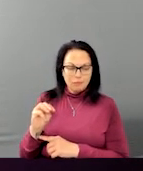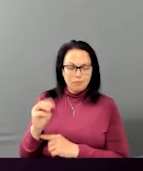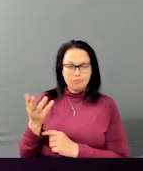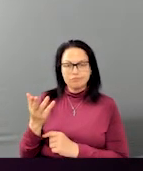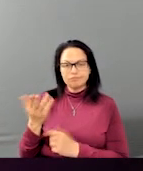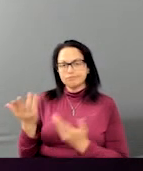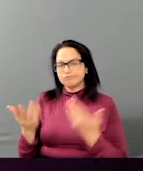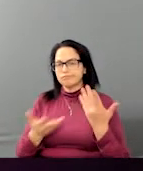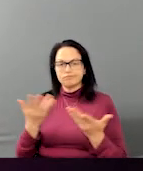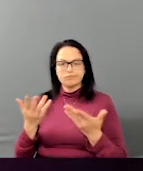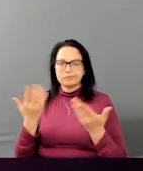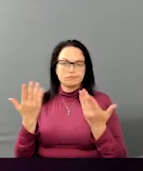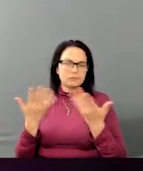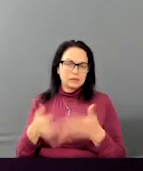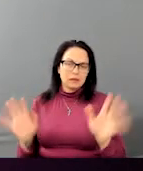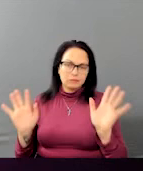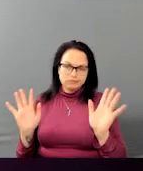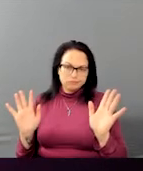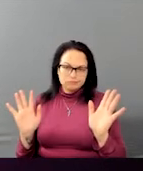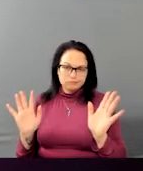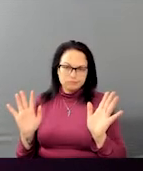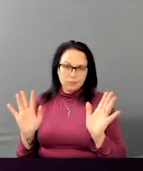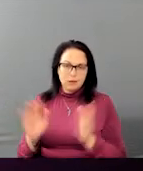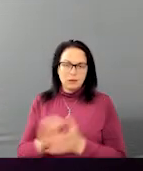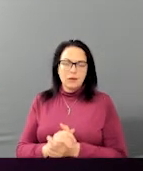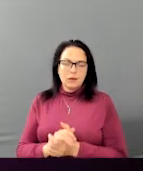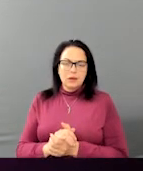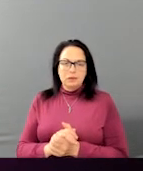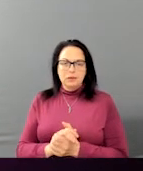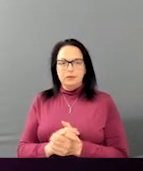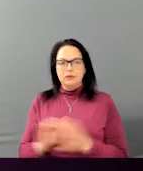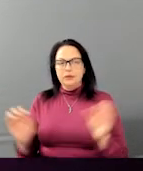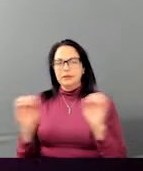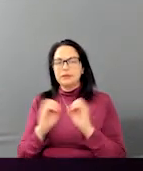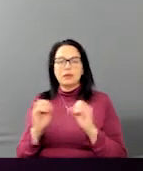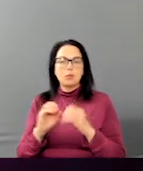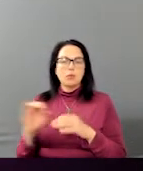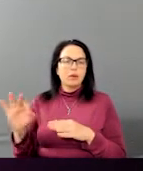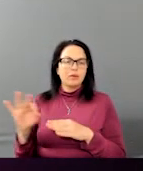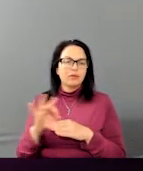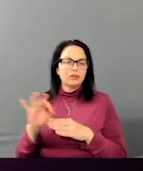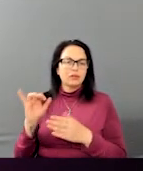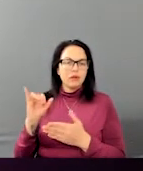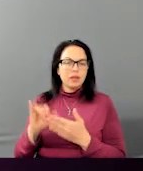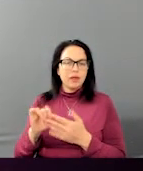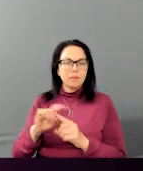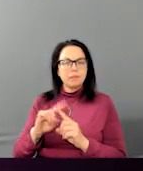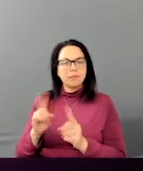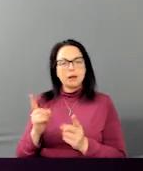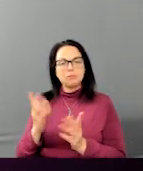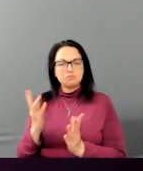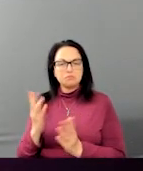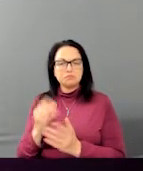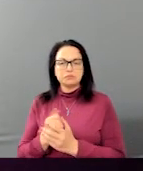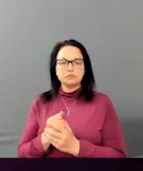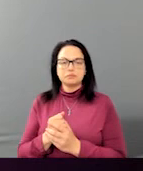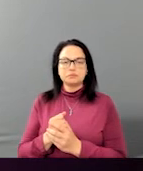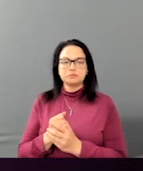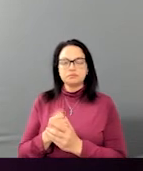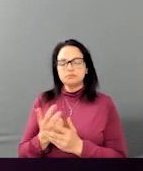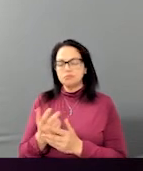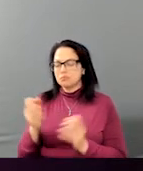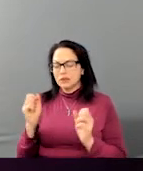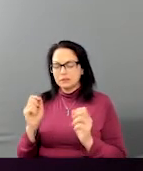of life. There's no more future for it moving forward. But luckily, it's not the end of the